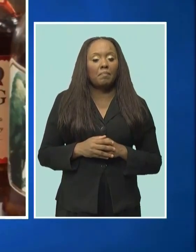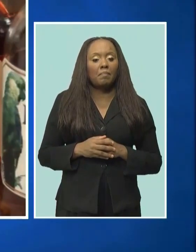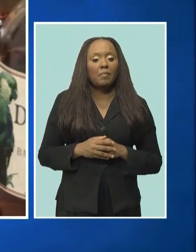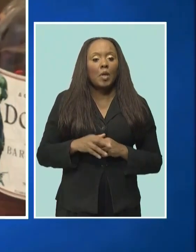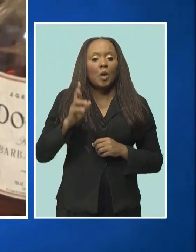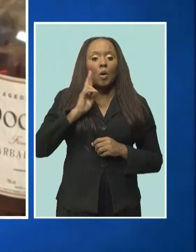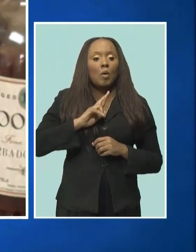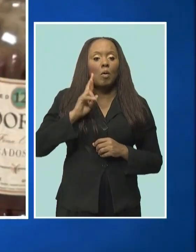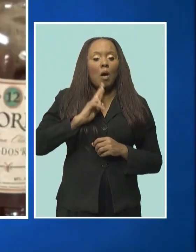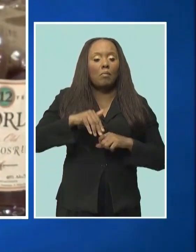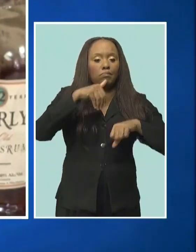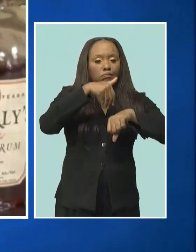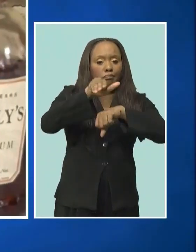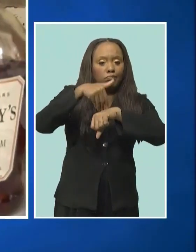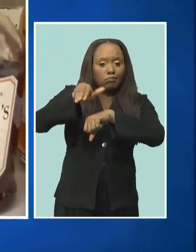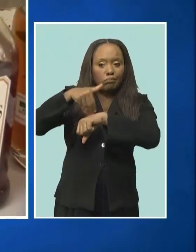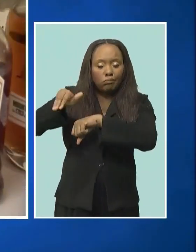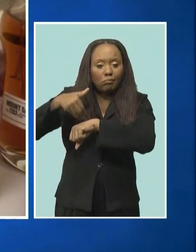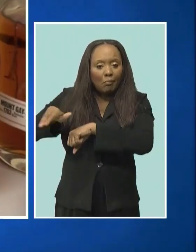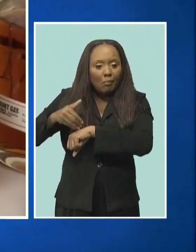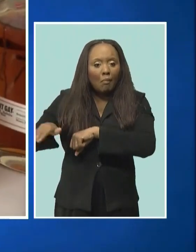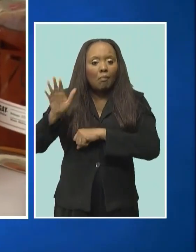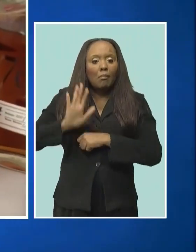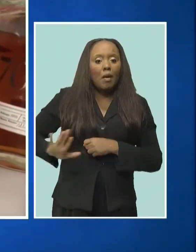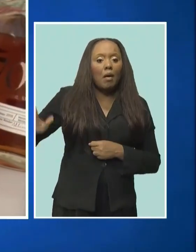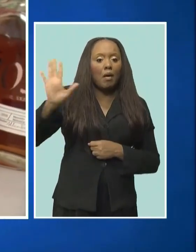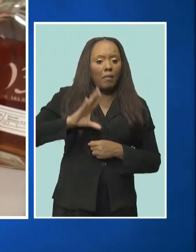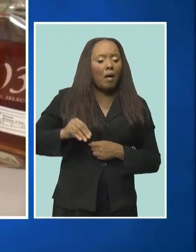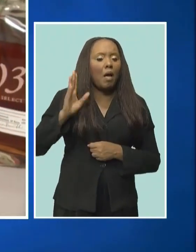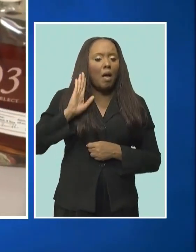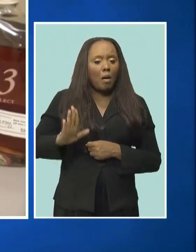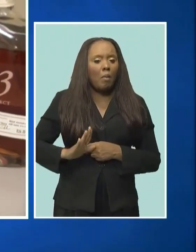significant growth is expected in the rum market in coming years.